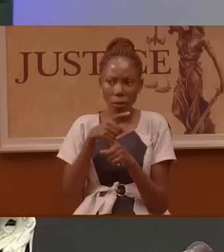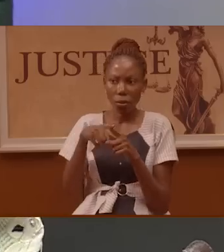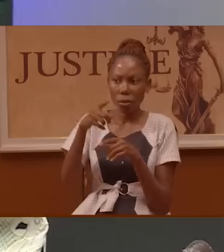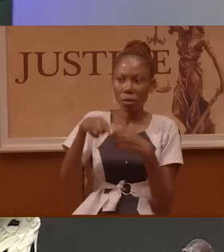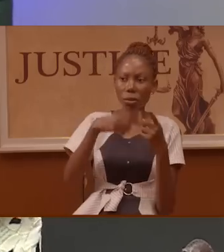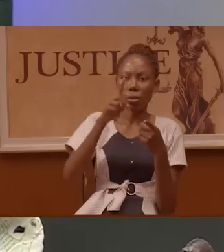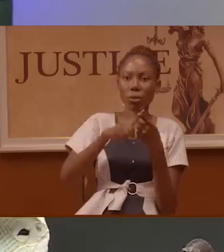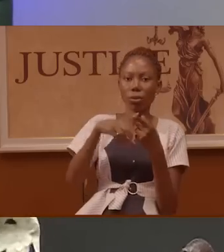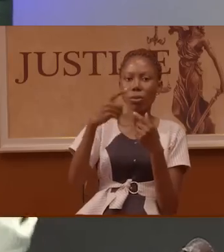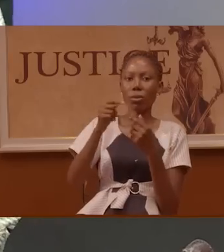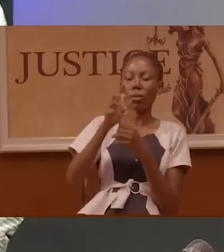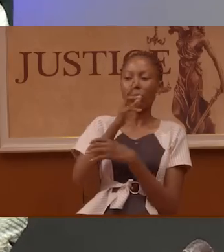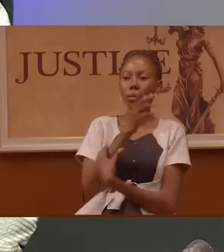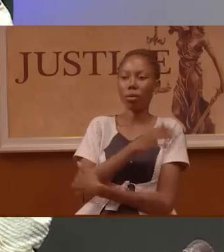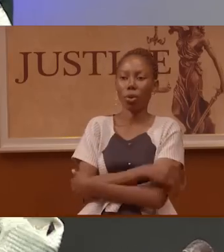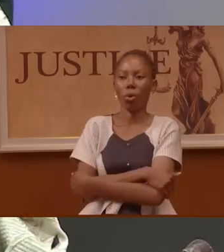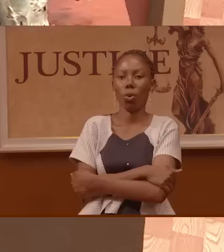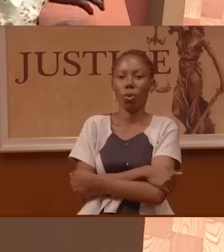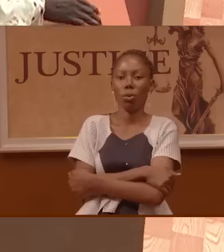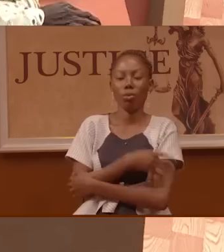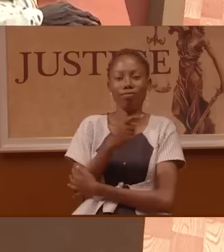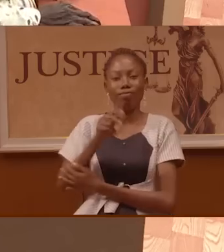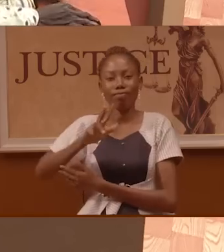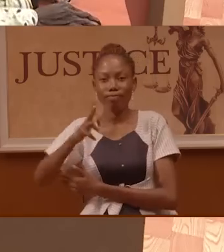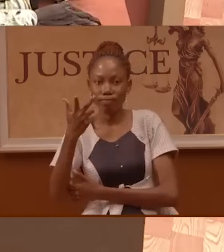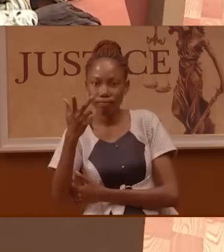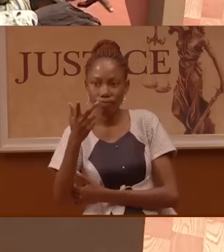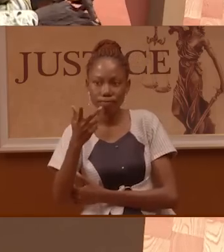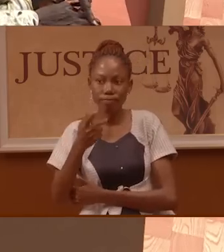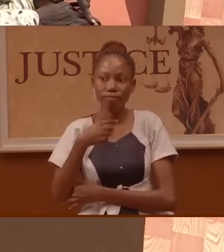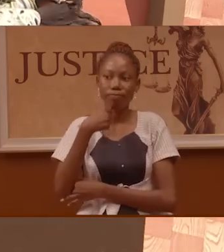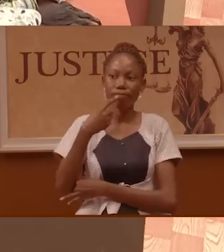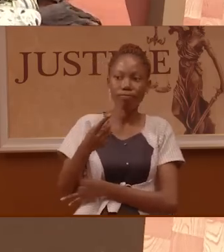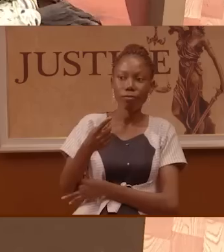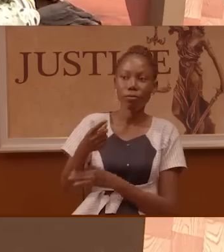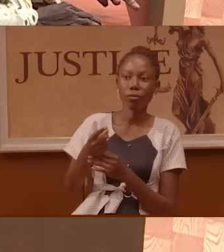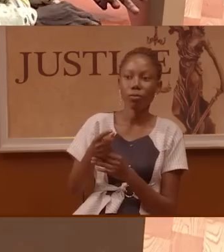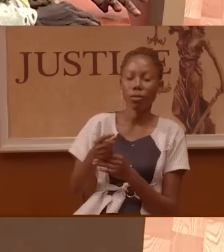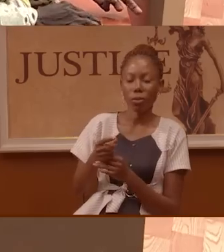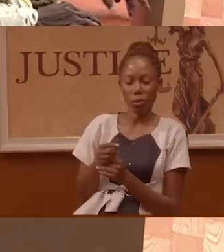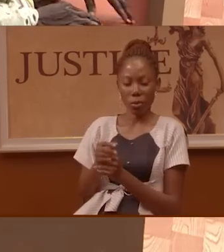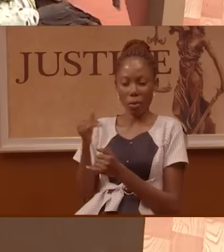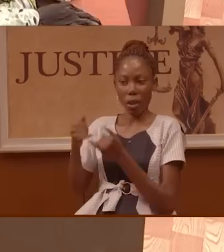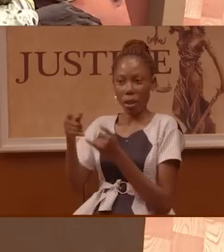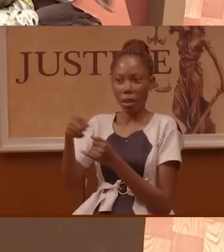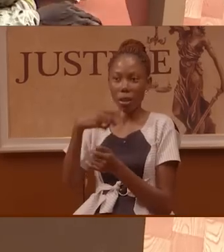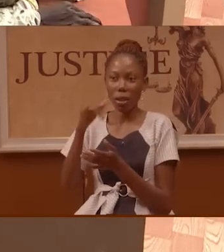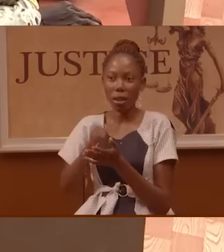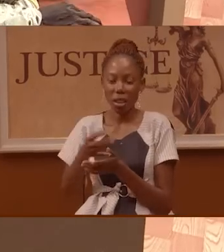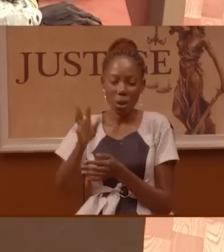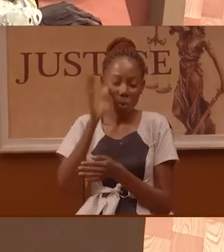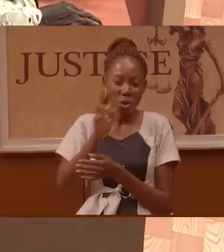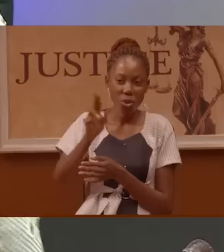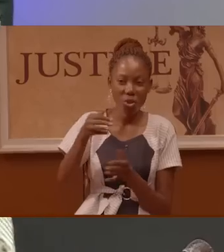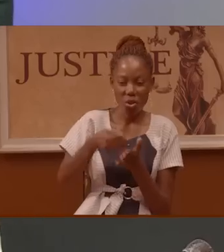were hugging. So the twin sister, their mama last born, was telling the lady in charge that they are using the money